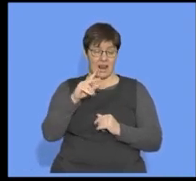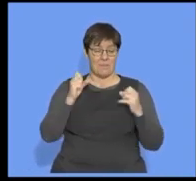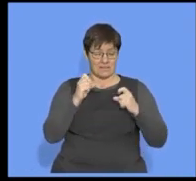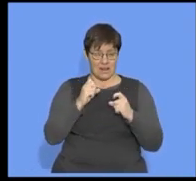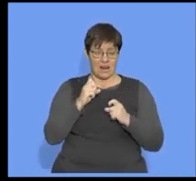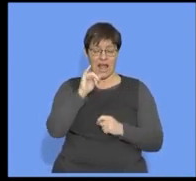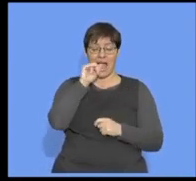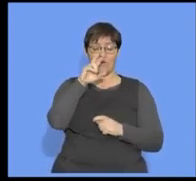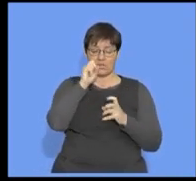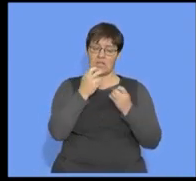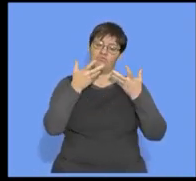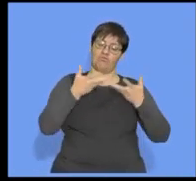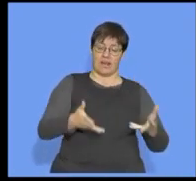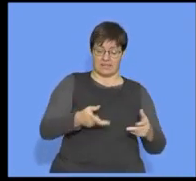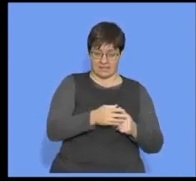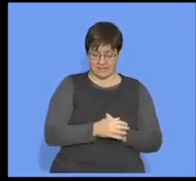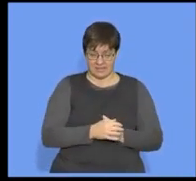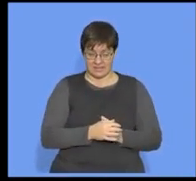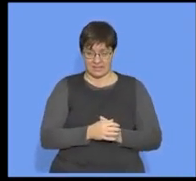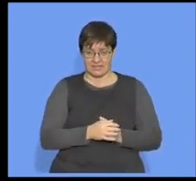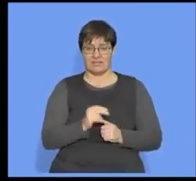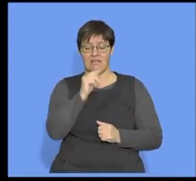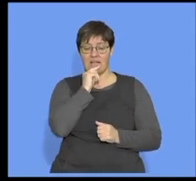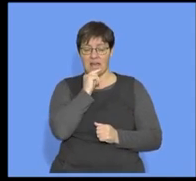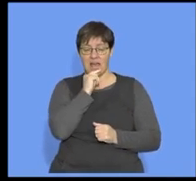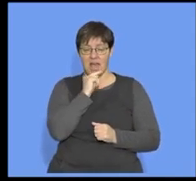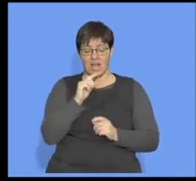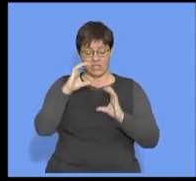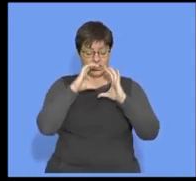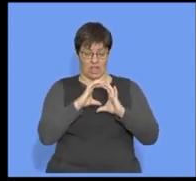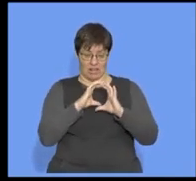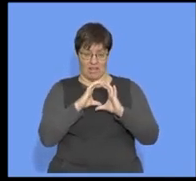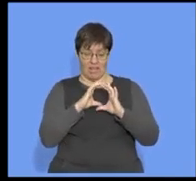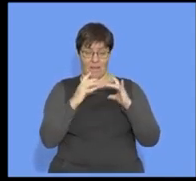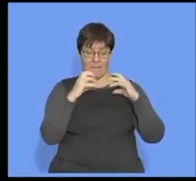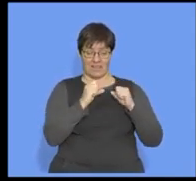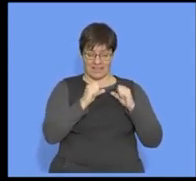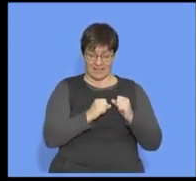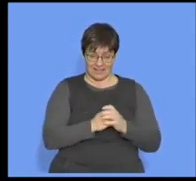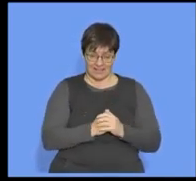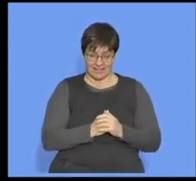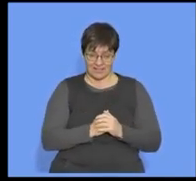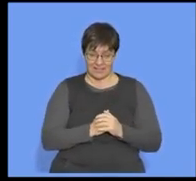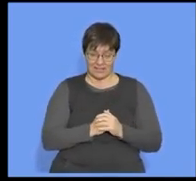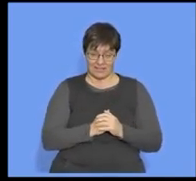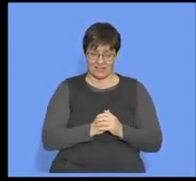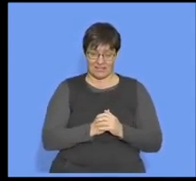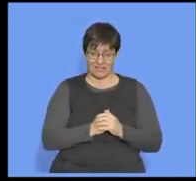the iris to relax. Then the circular muscles of